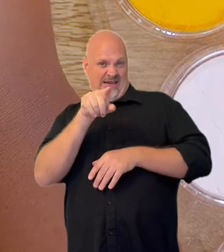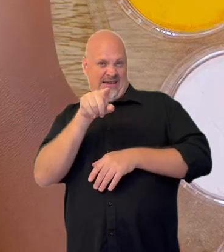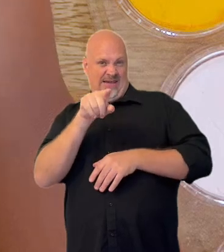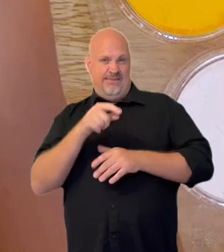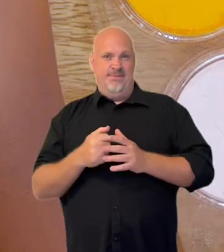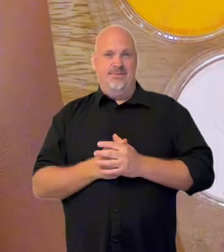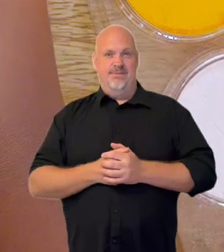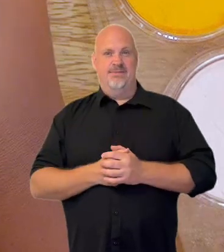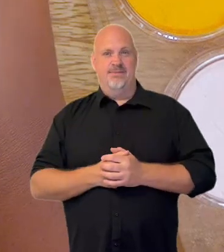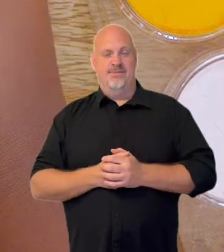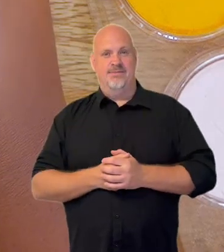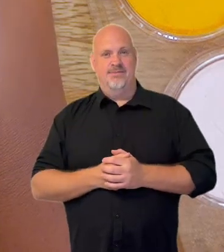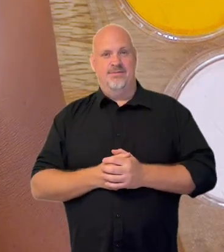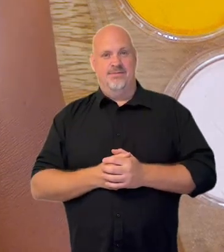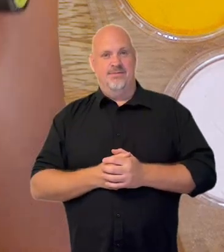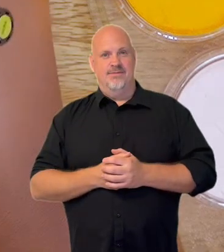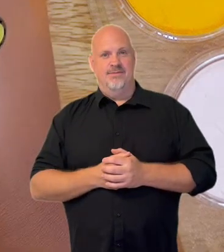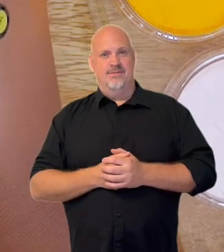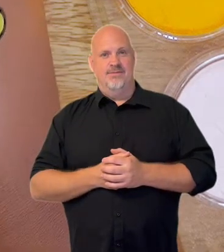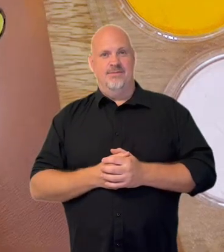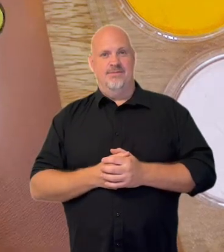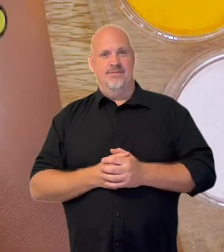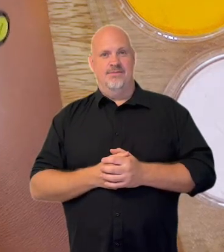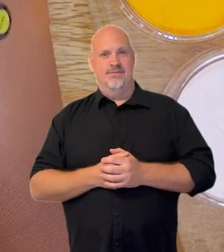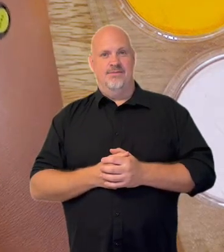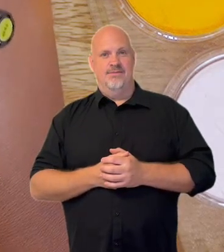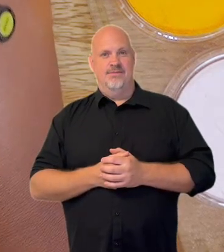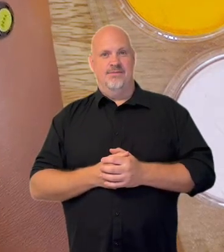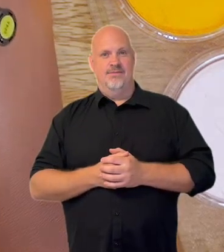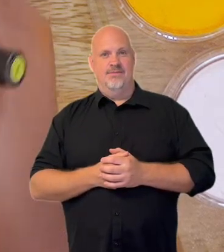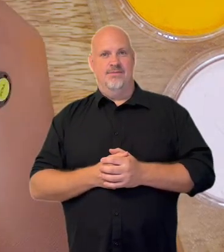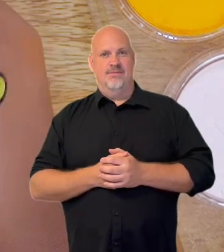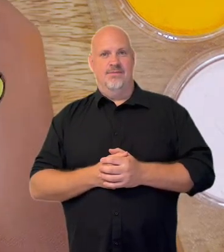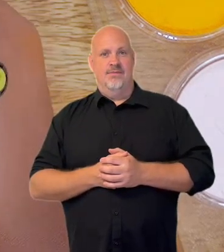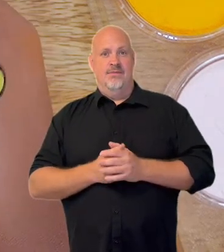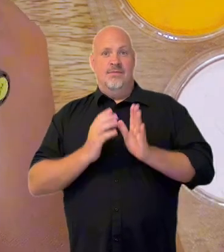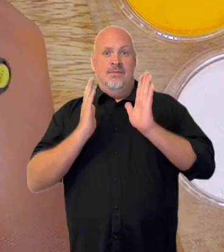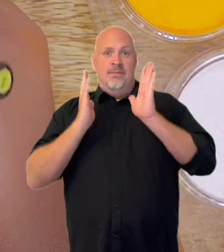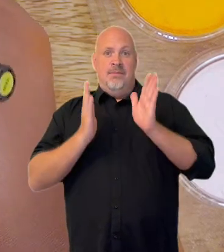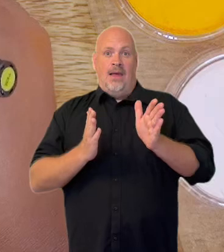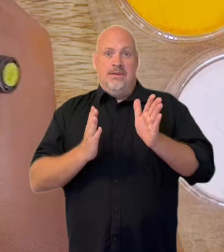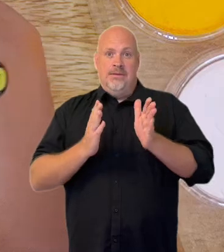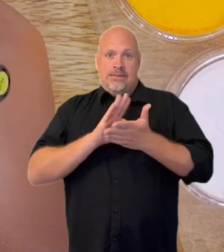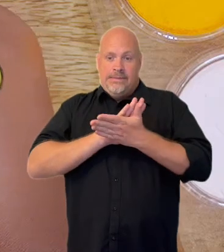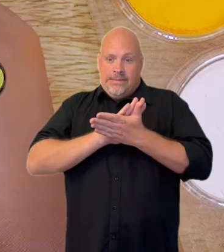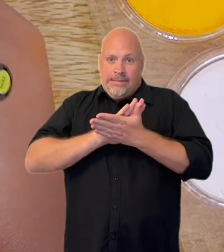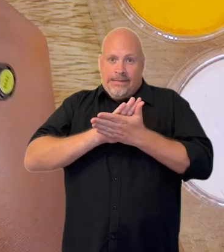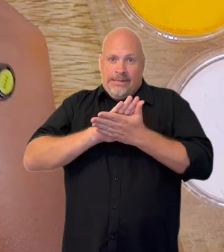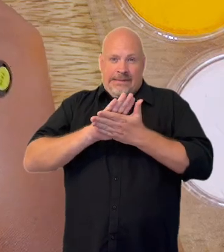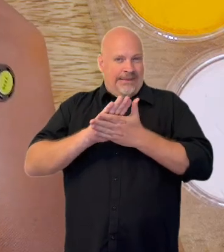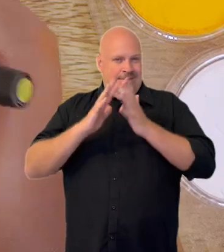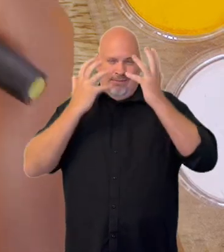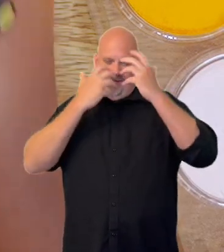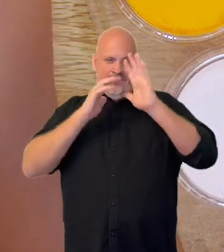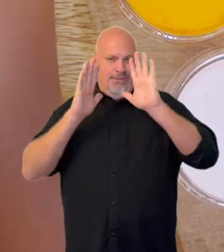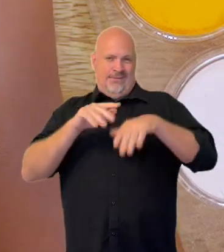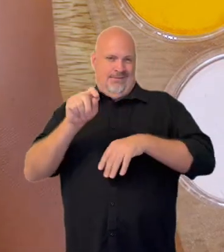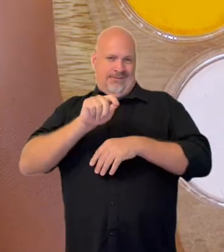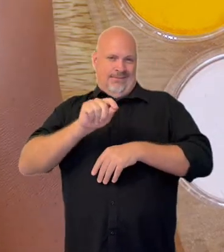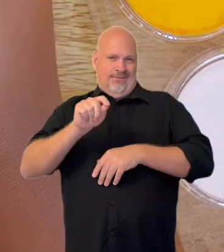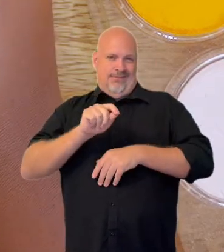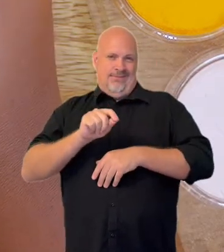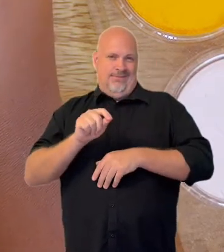all. It can be kind of as scruffy or messy as you want, but you just want to make sure that you can see the clear